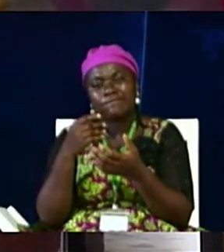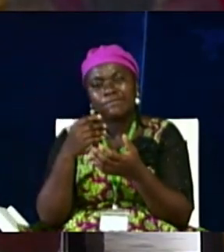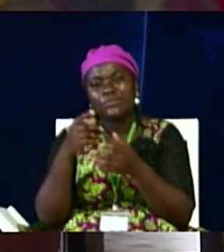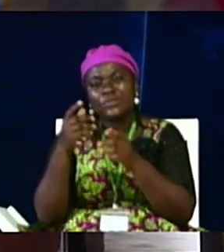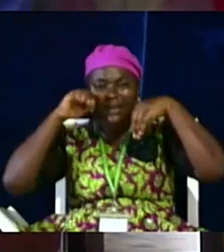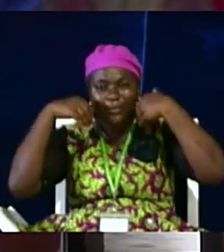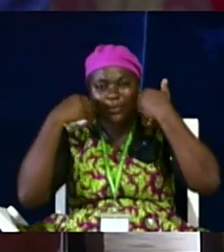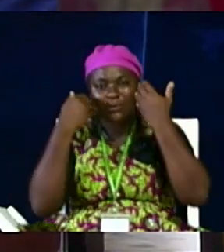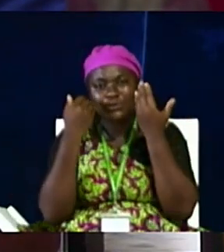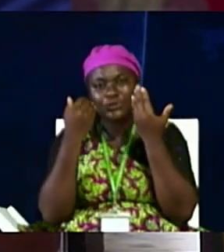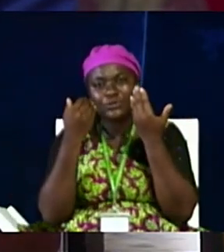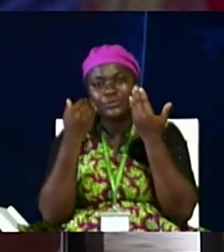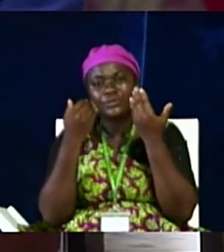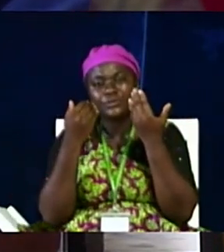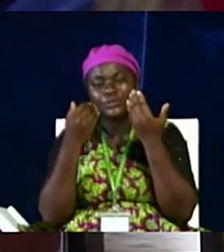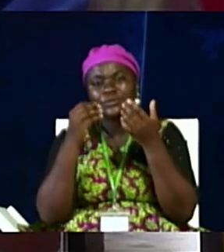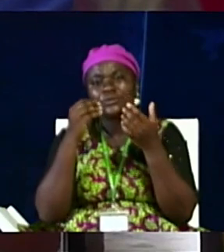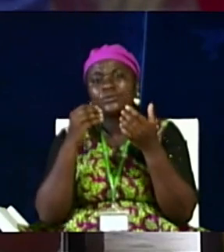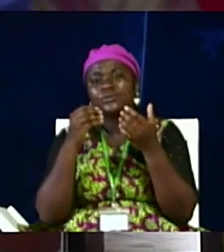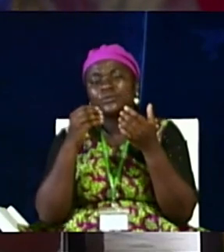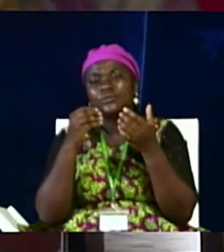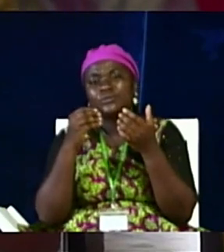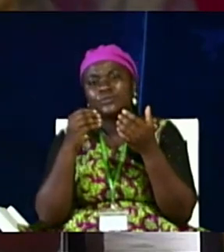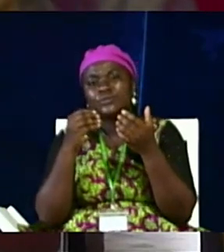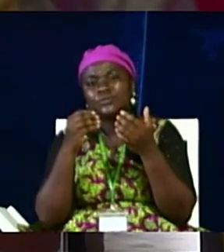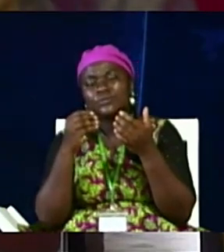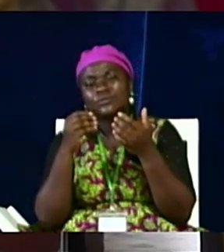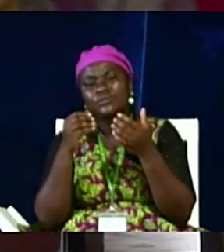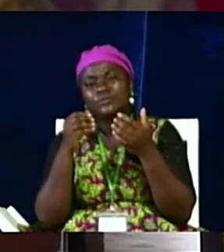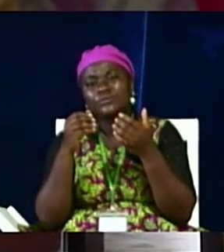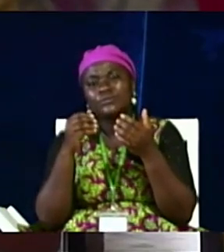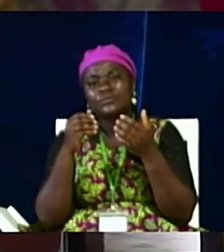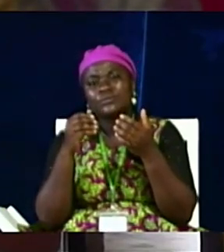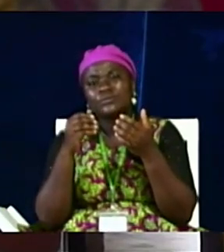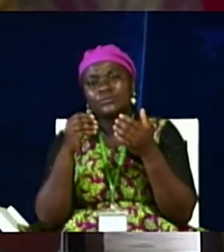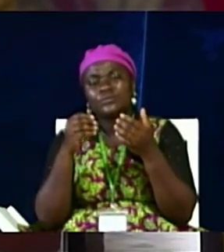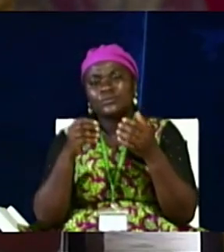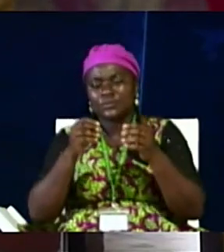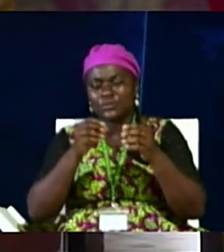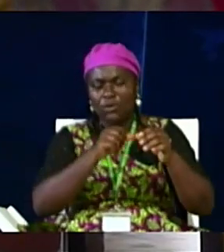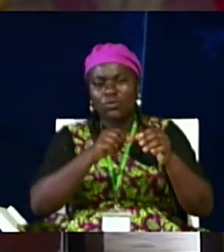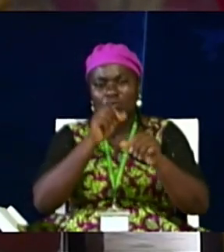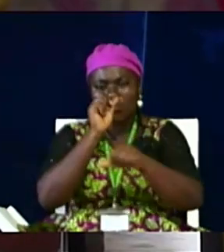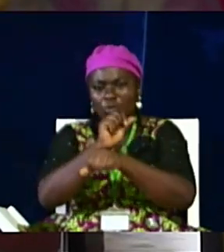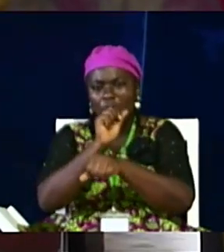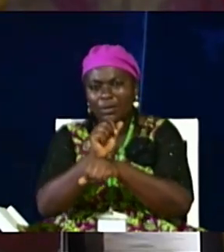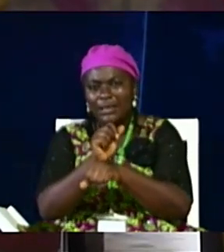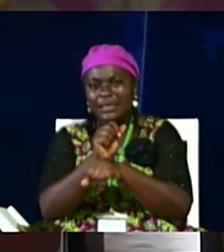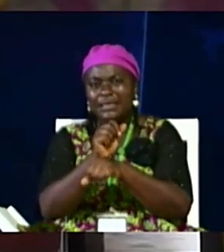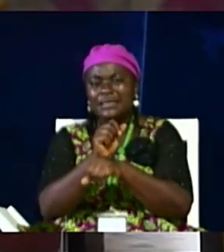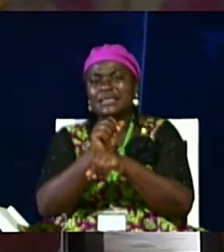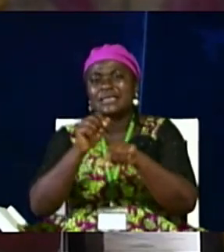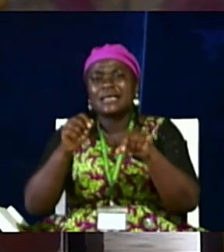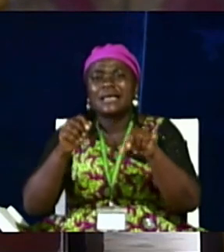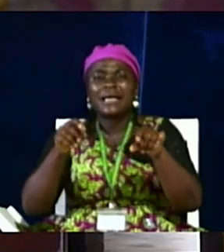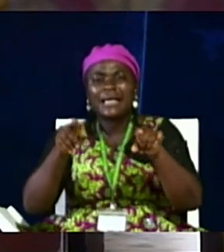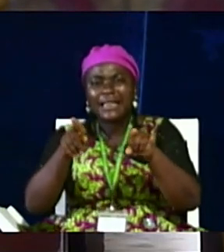Reproach operates like an eclipse over a glorious destiny.